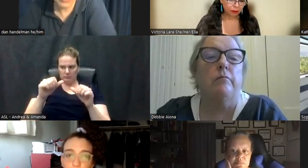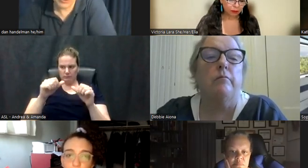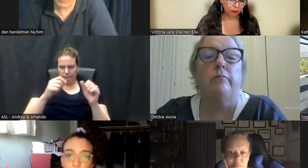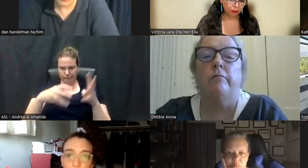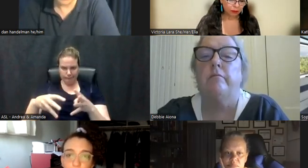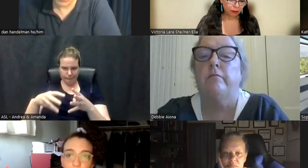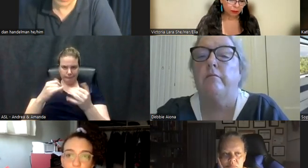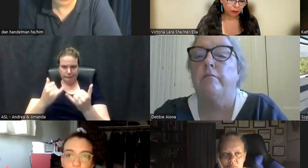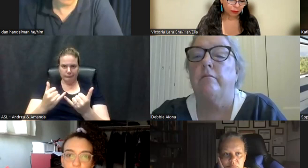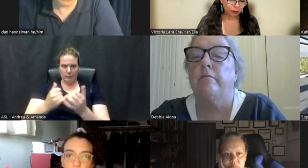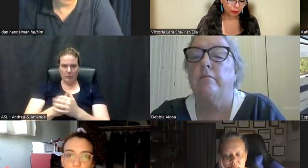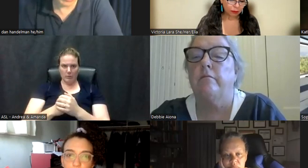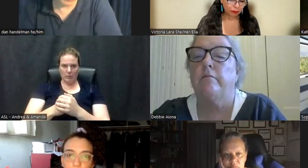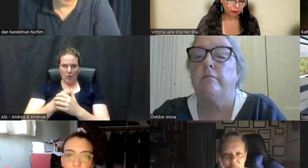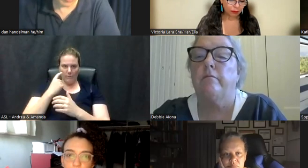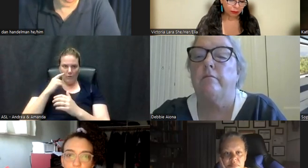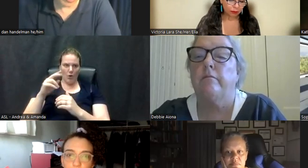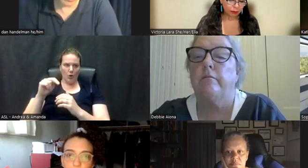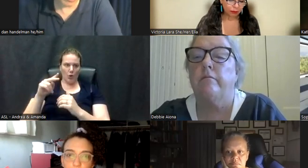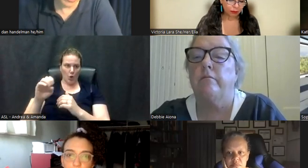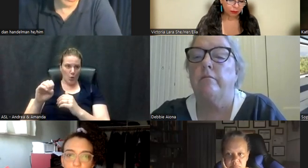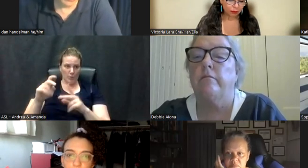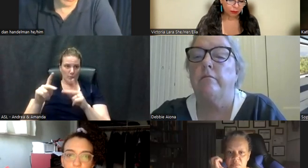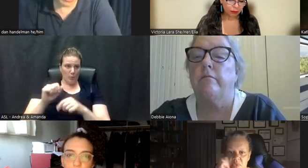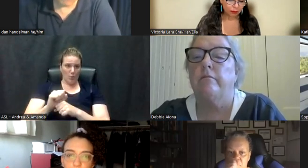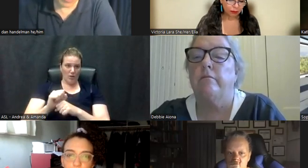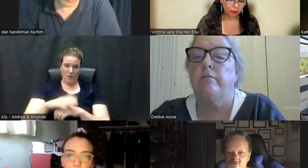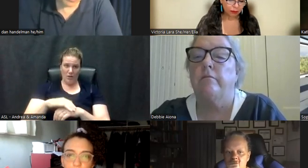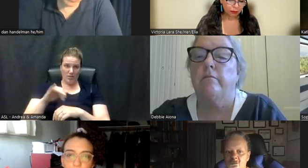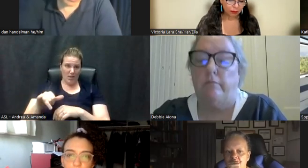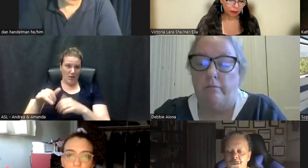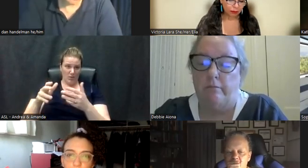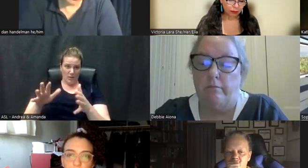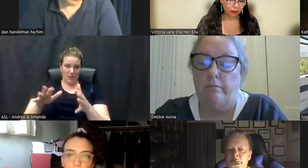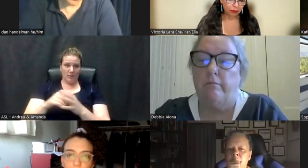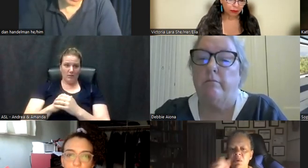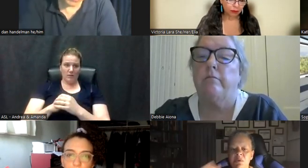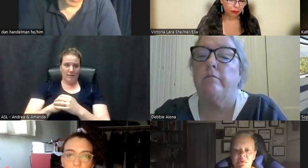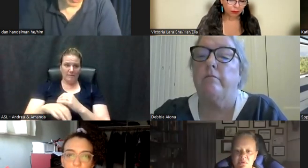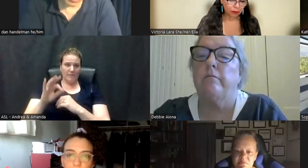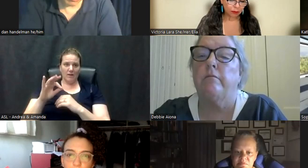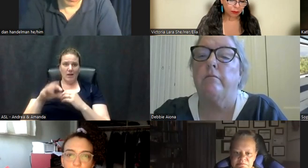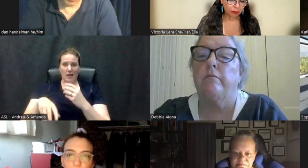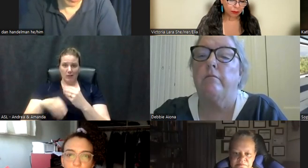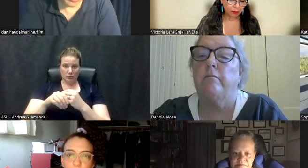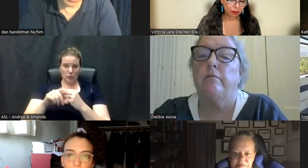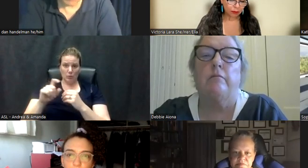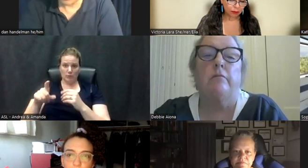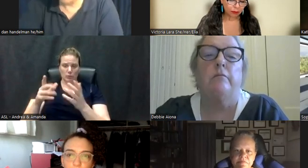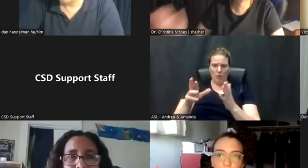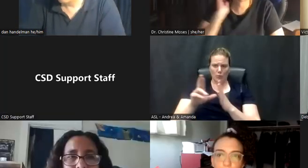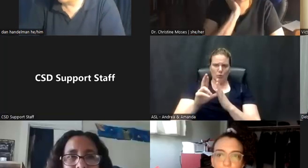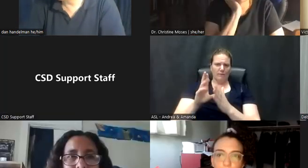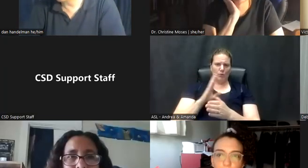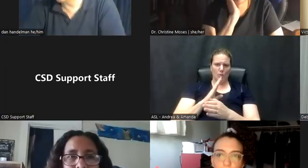I just, for as a note to people who've been working on this already, I found an extra question about what the review board